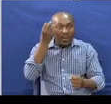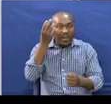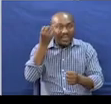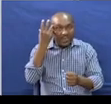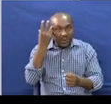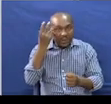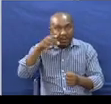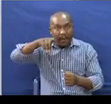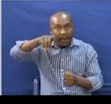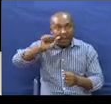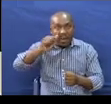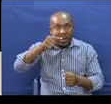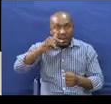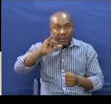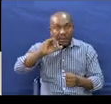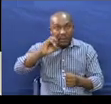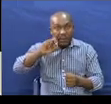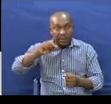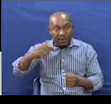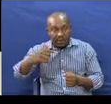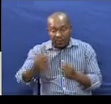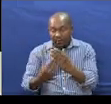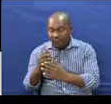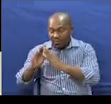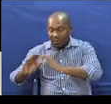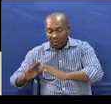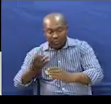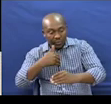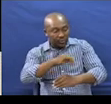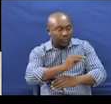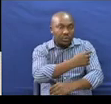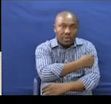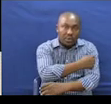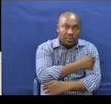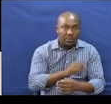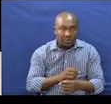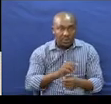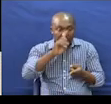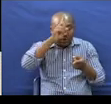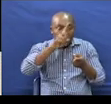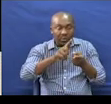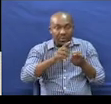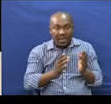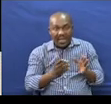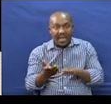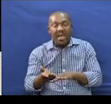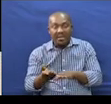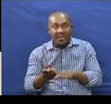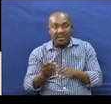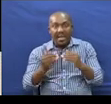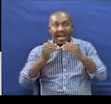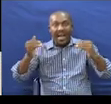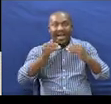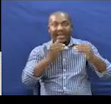hospitals to their homes. So this enable or lead to the reductions in death rate. Having of enough